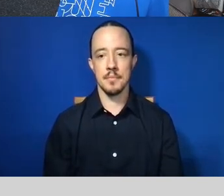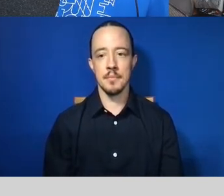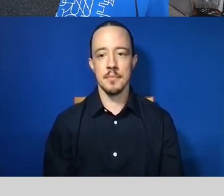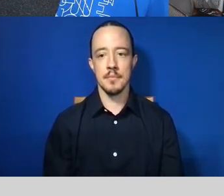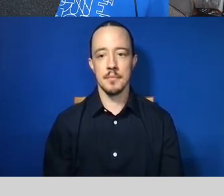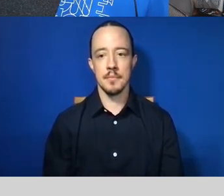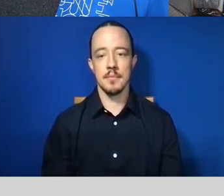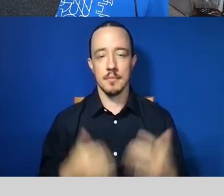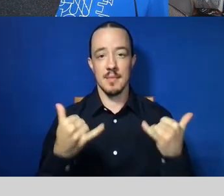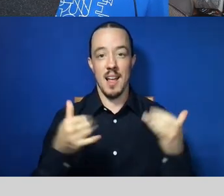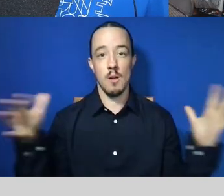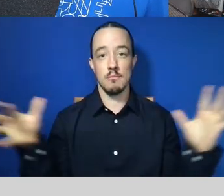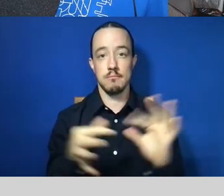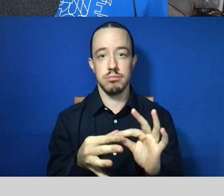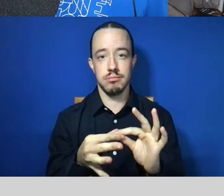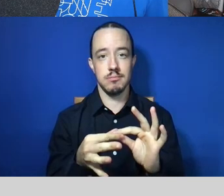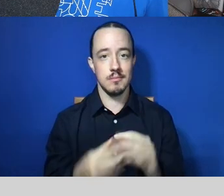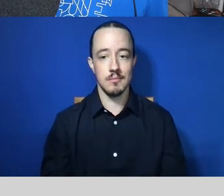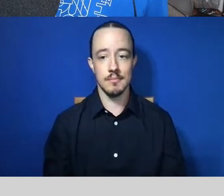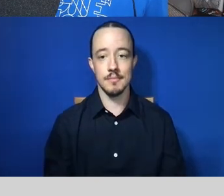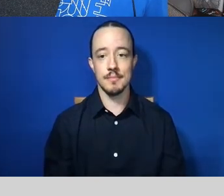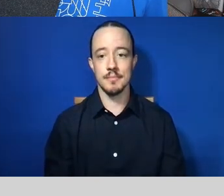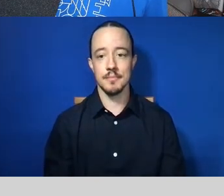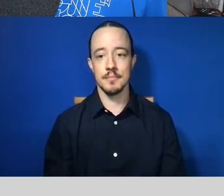layer, and we're going to join